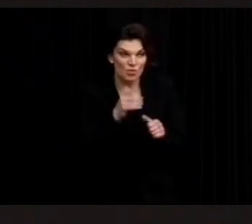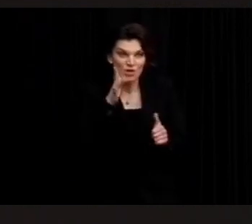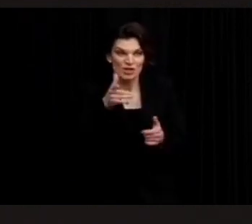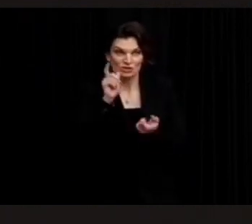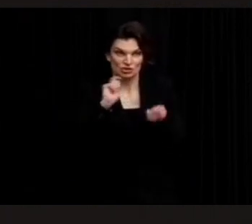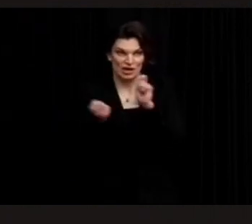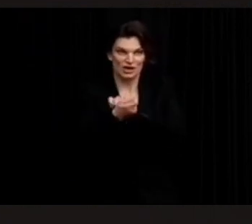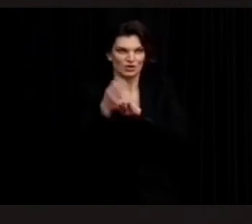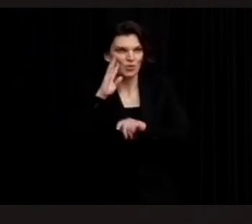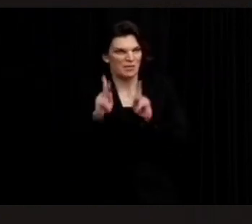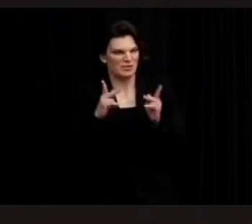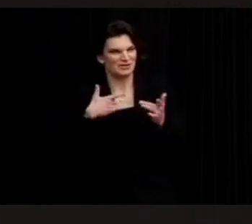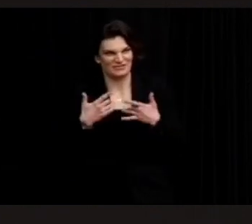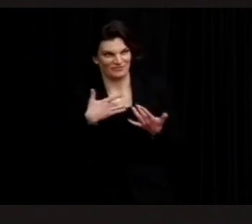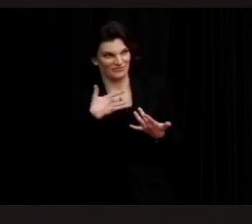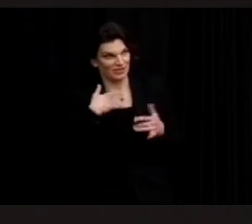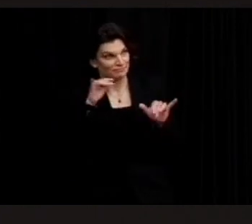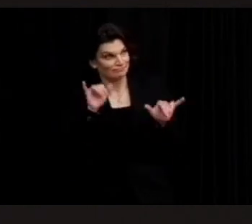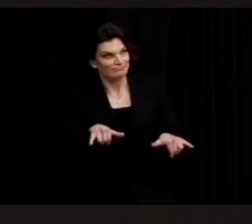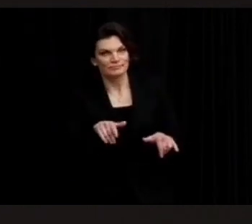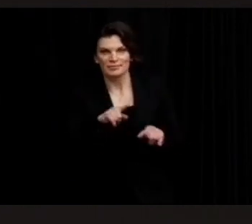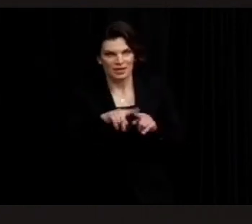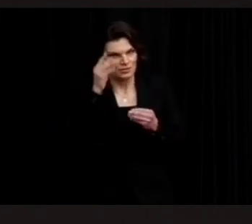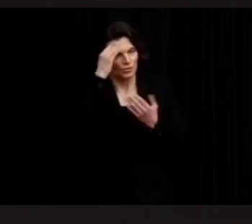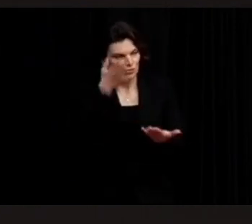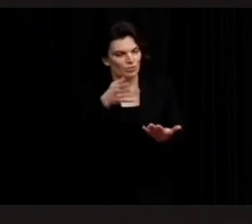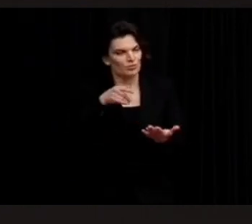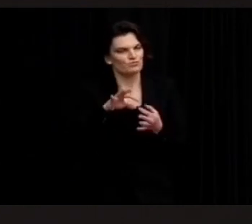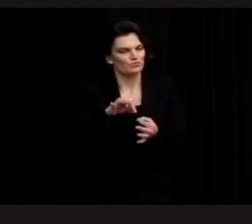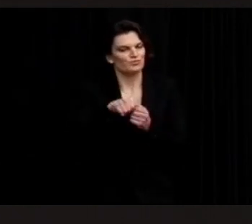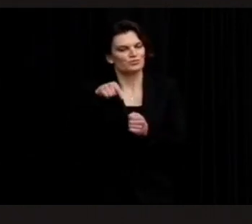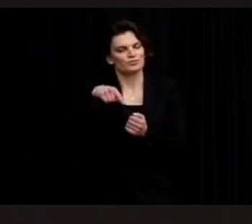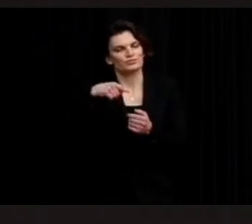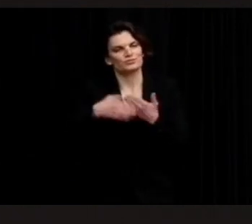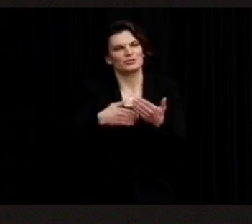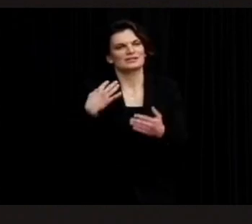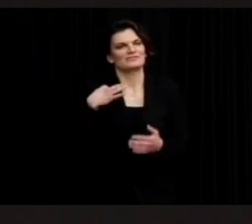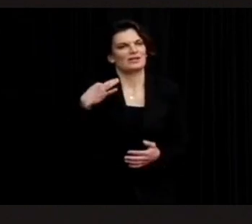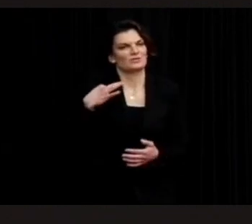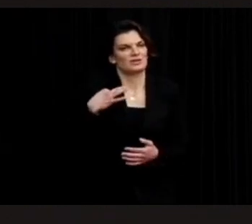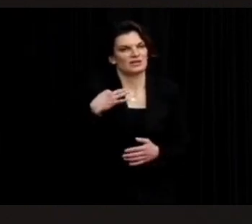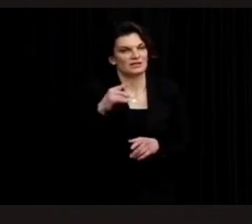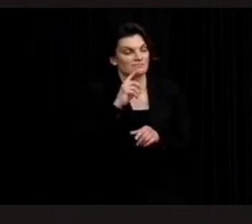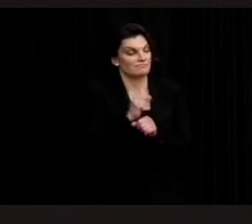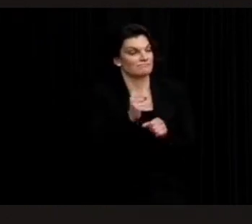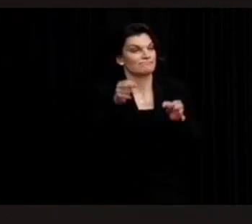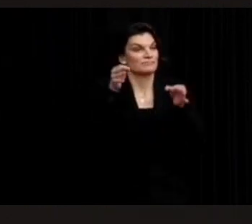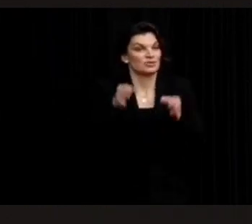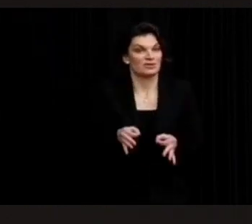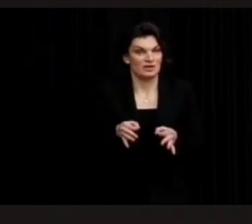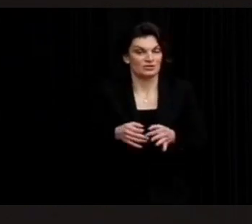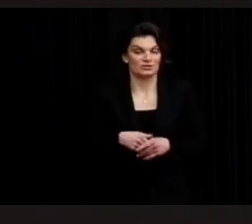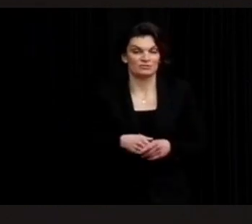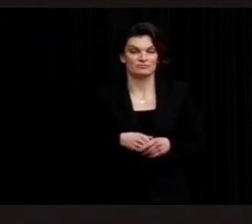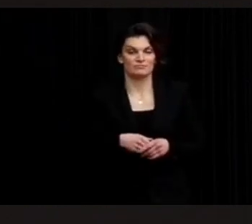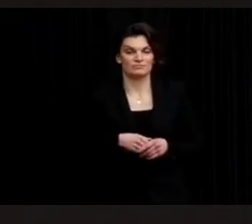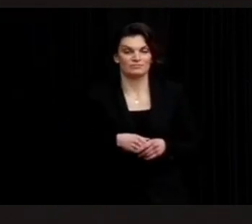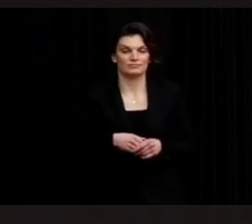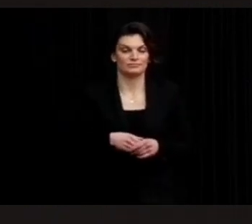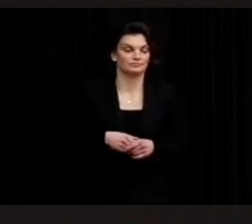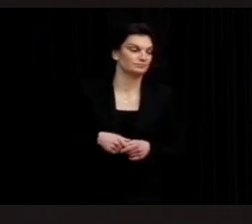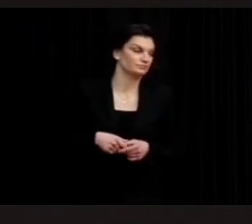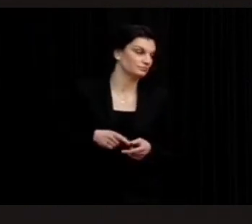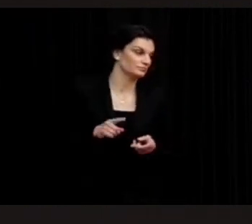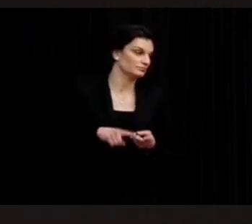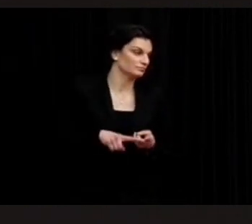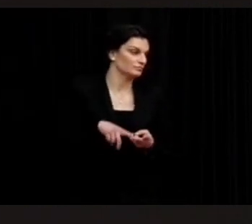hand with our eligibility determination process, allowing alternatives to required documents. We all hear about birth